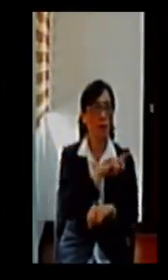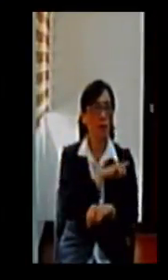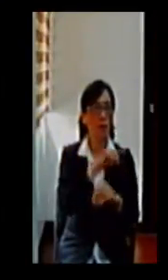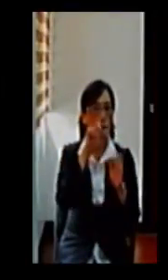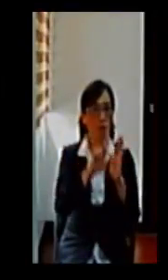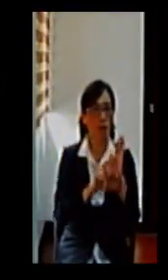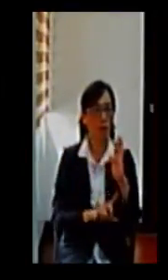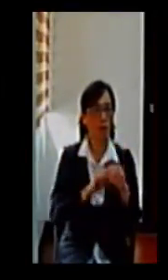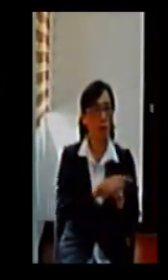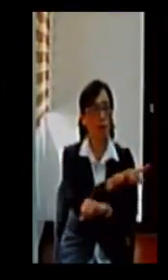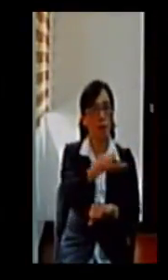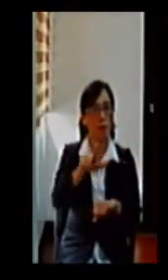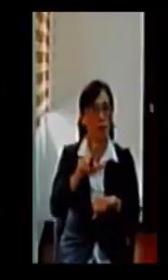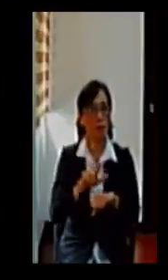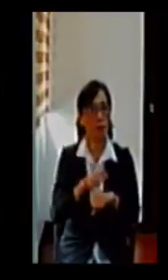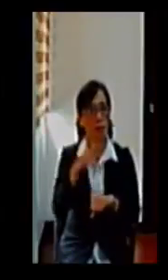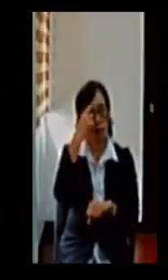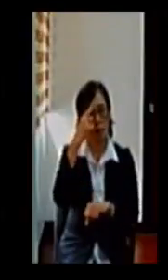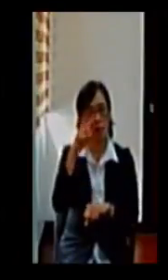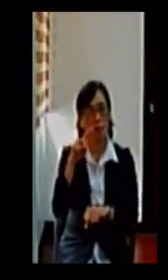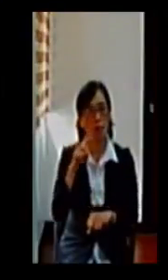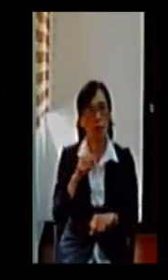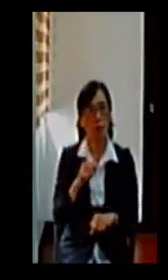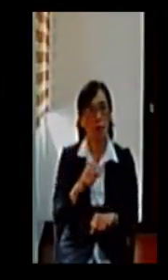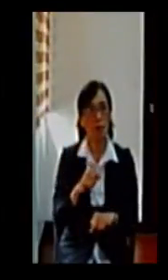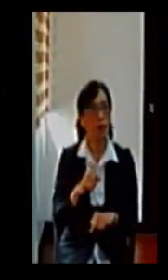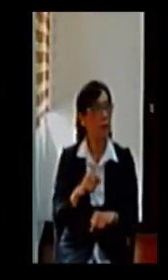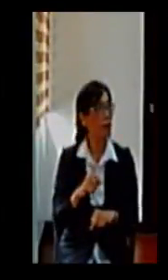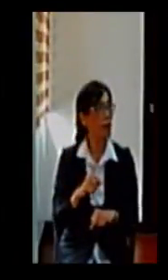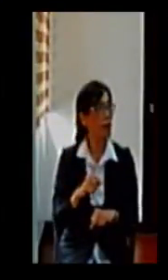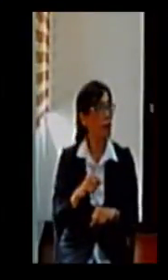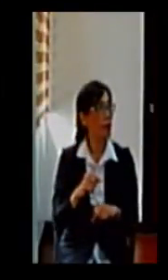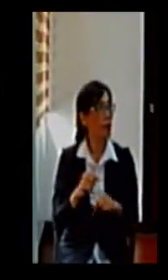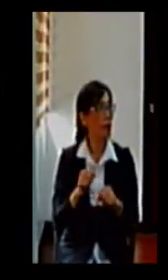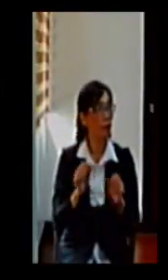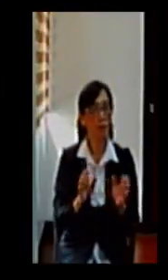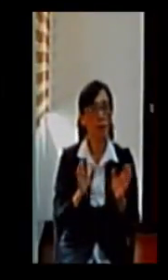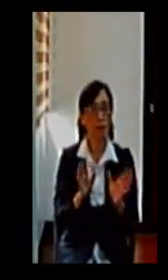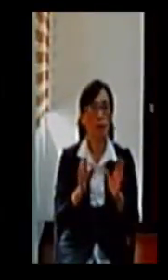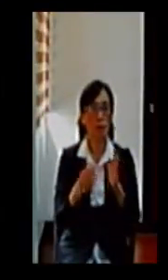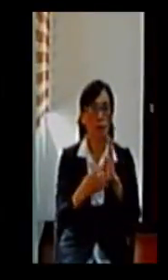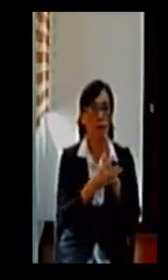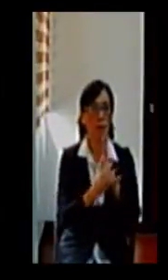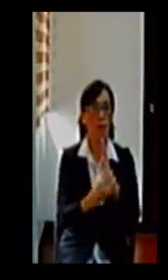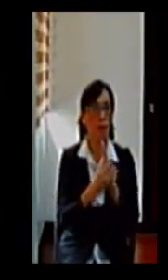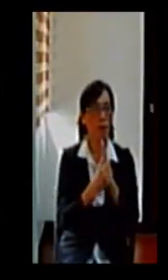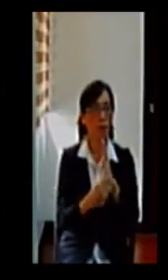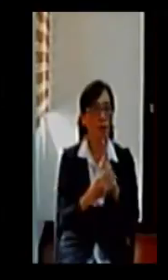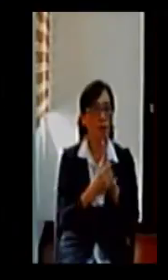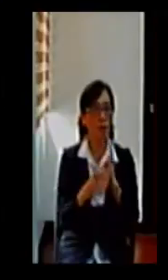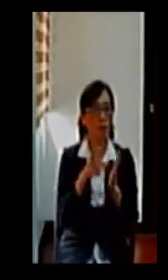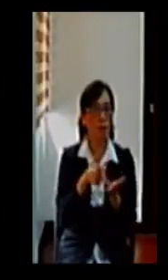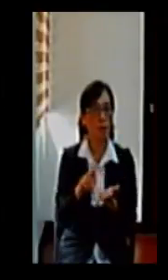lowlanders, for bushmeat, exotic meat, we pay